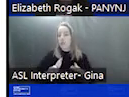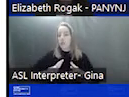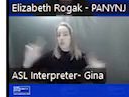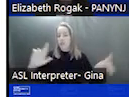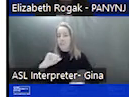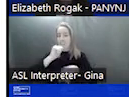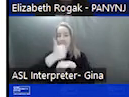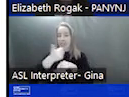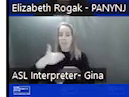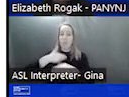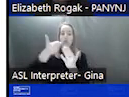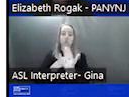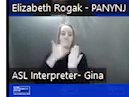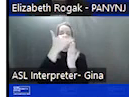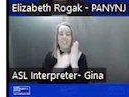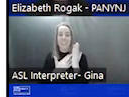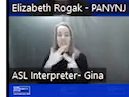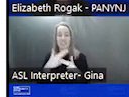moment.